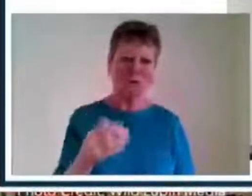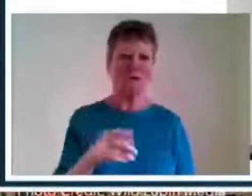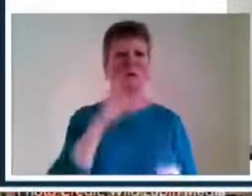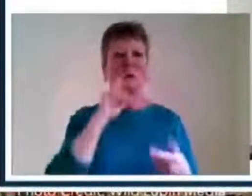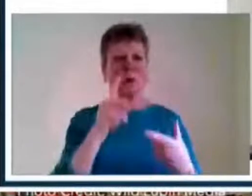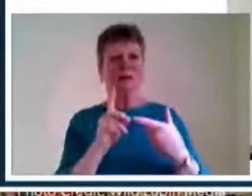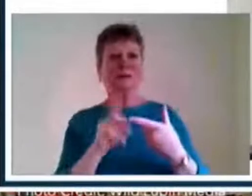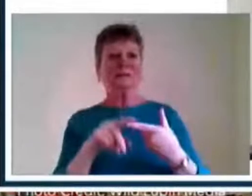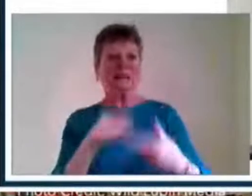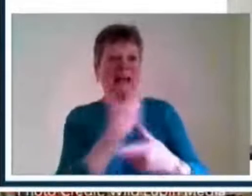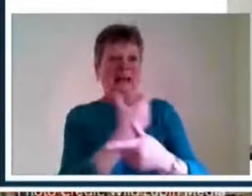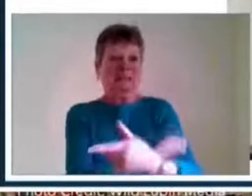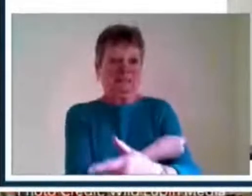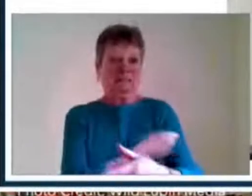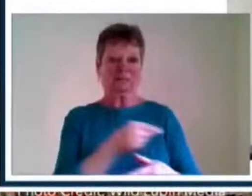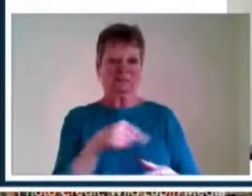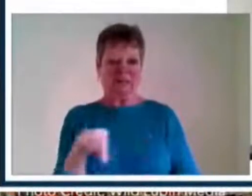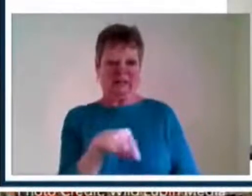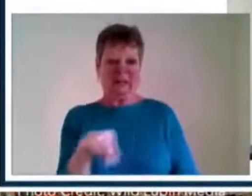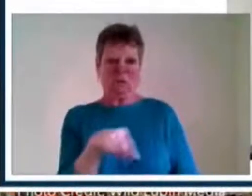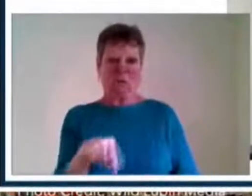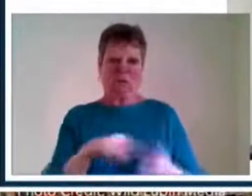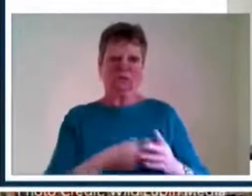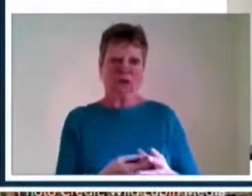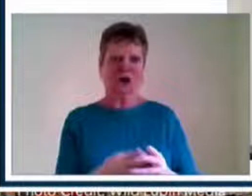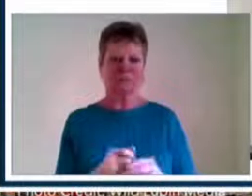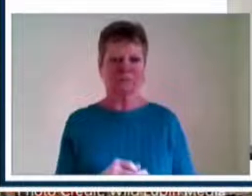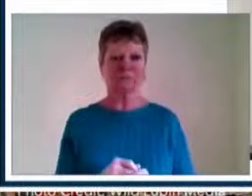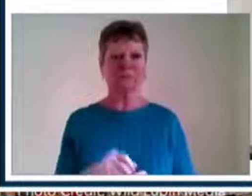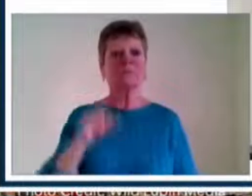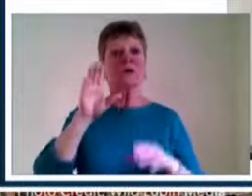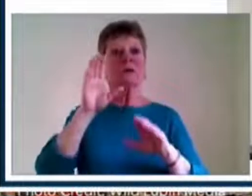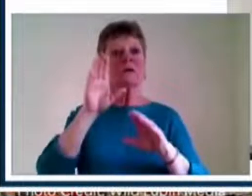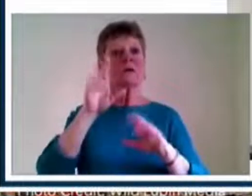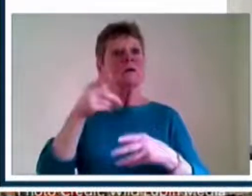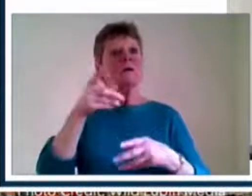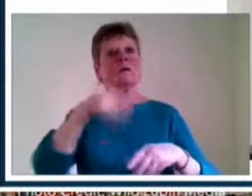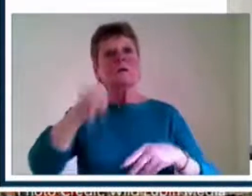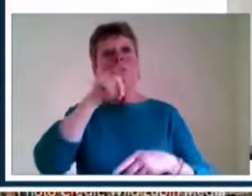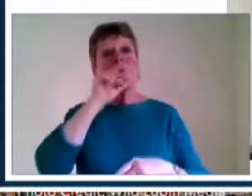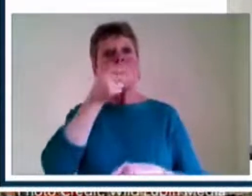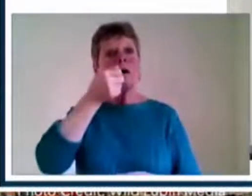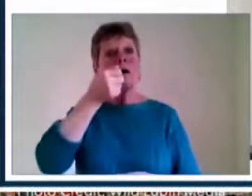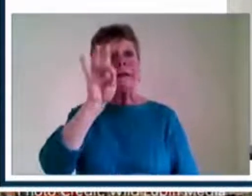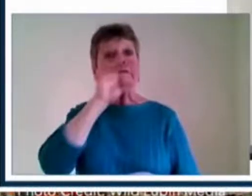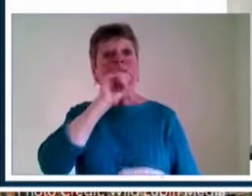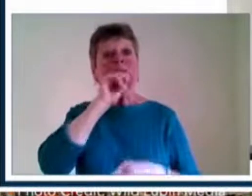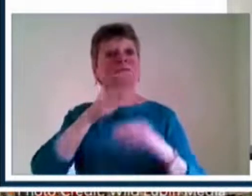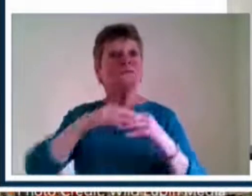this week. For those 18 and over, who are eligible,